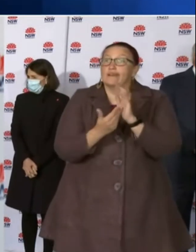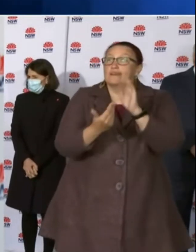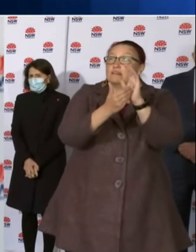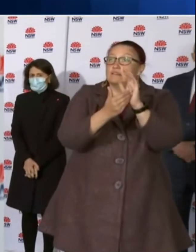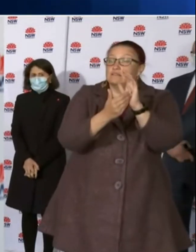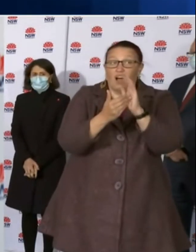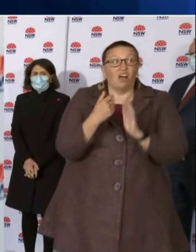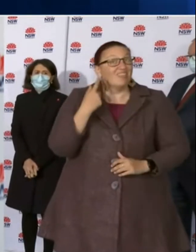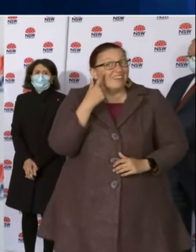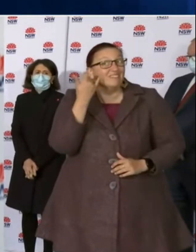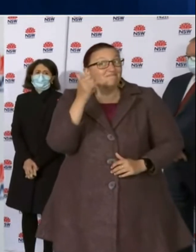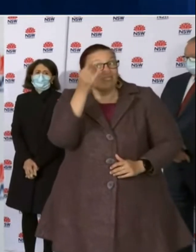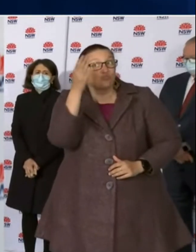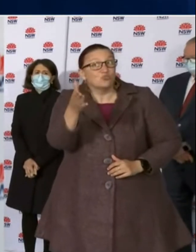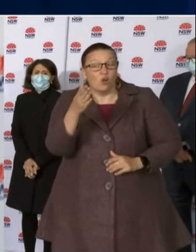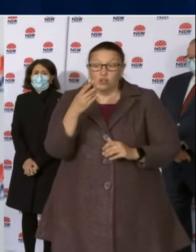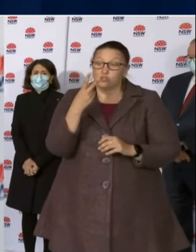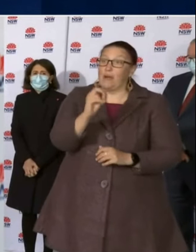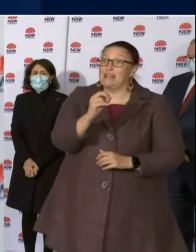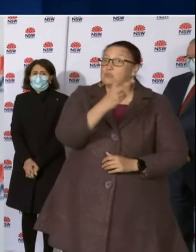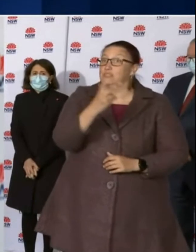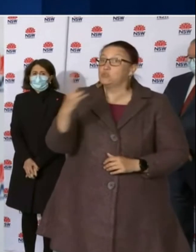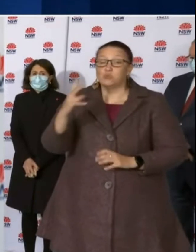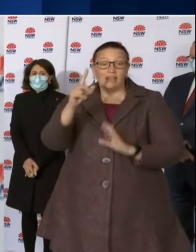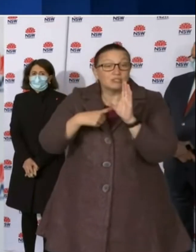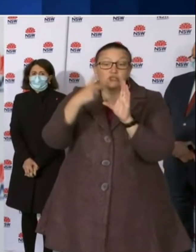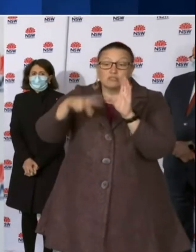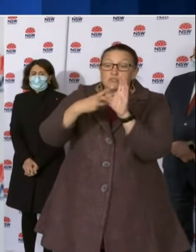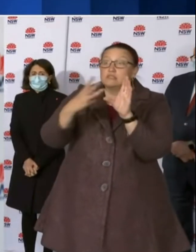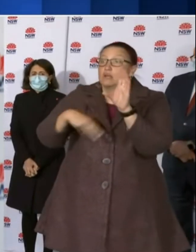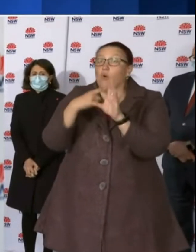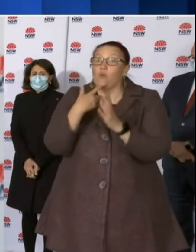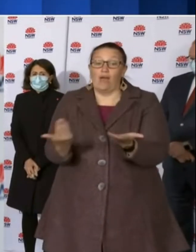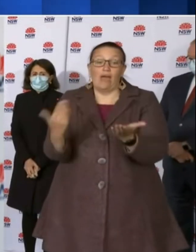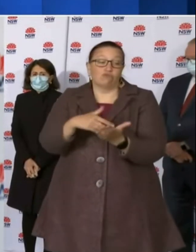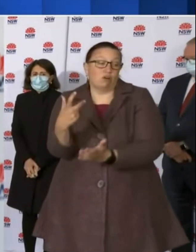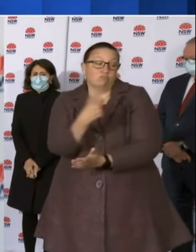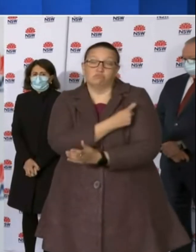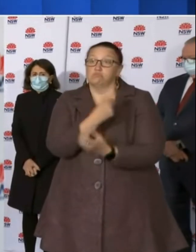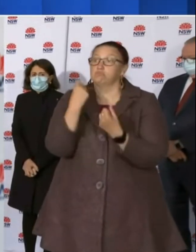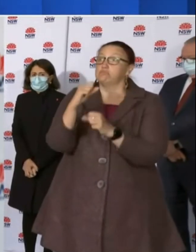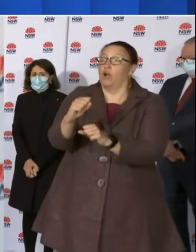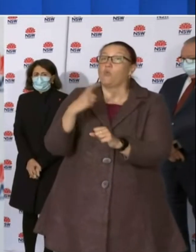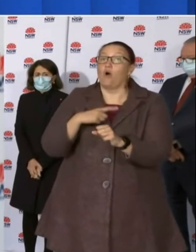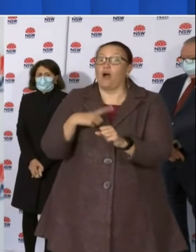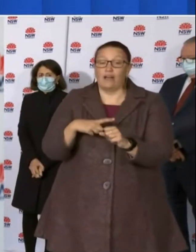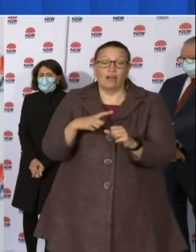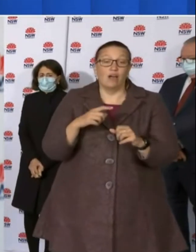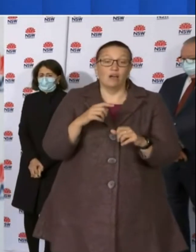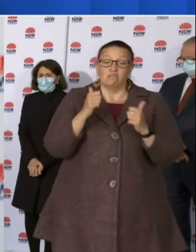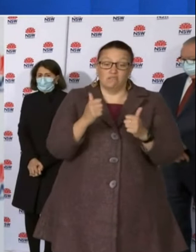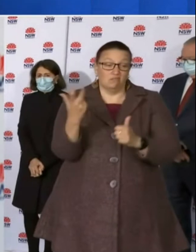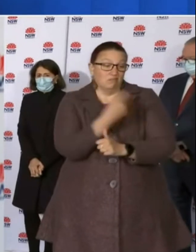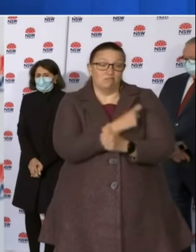giving vaccines, more specific vaccines against the new variants of concern. So I think that we need to see that our journey of living